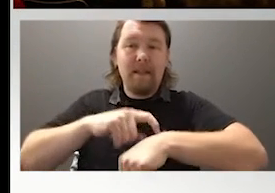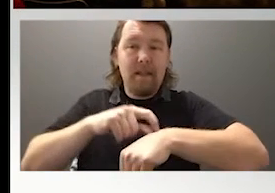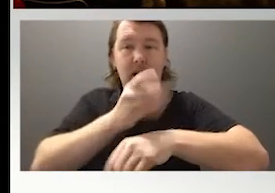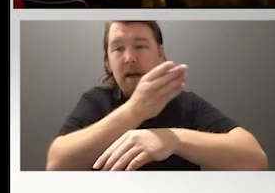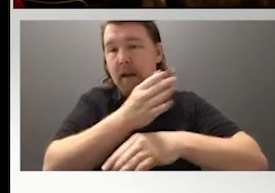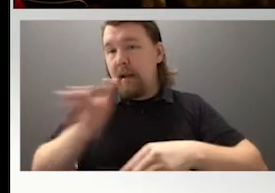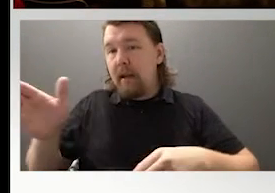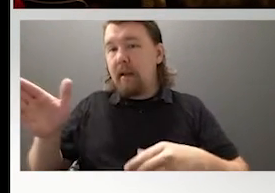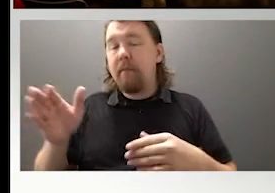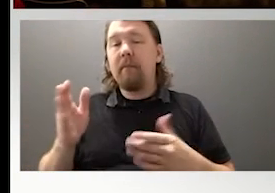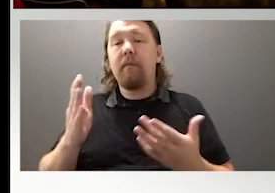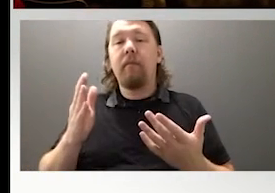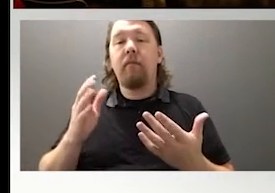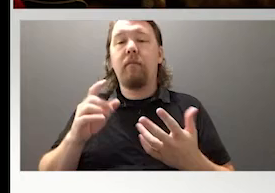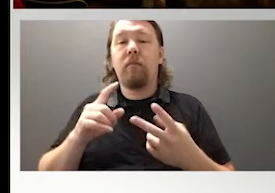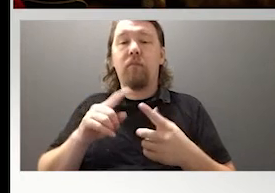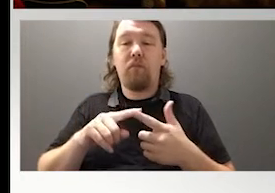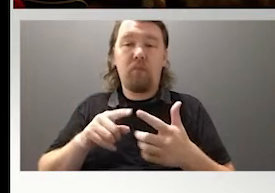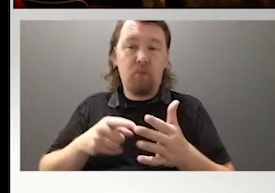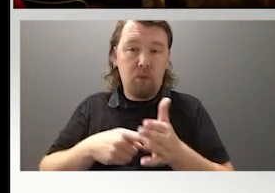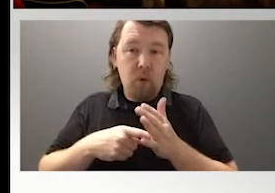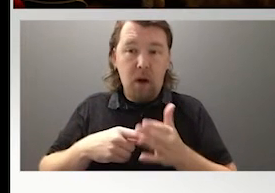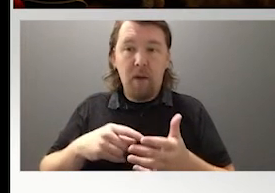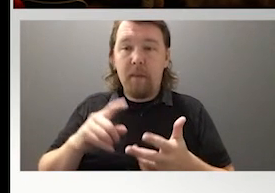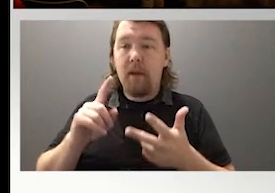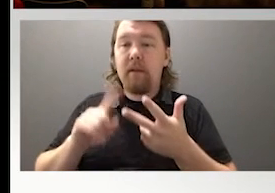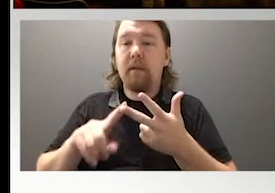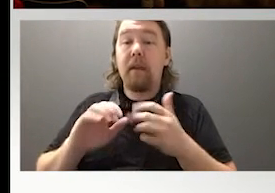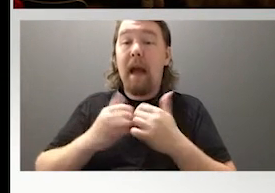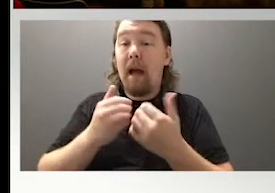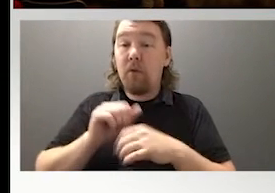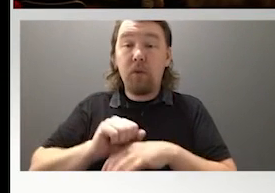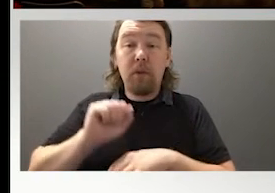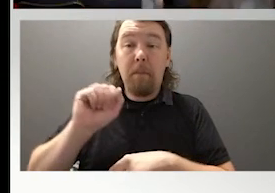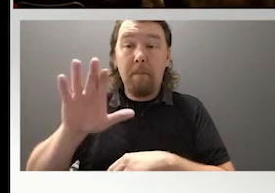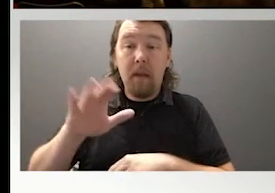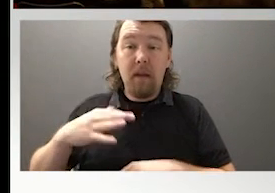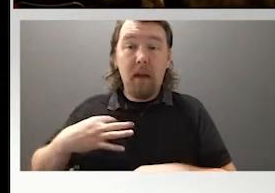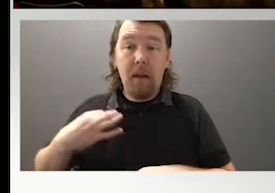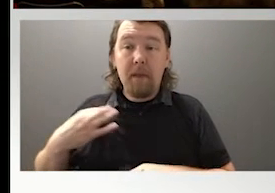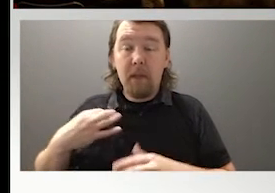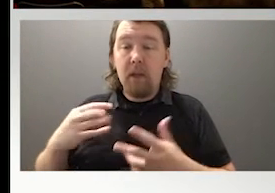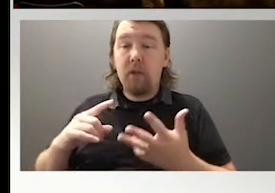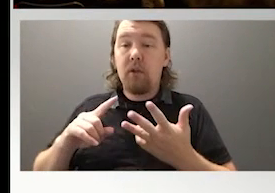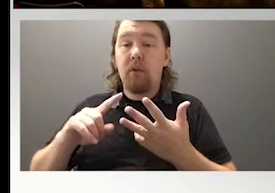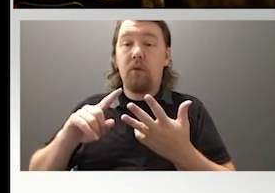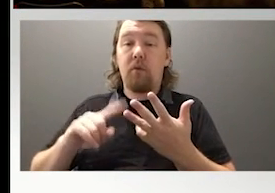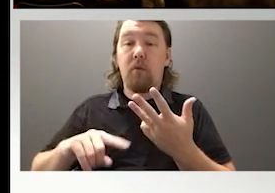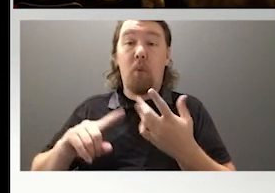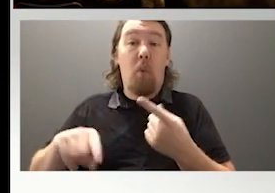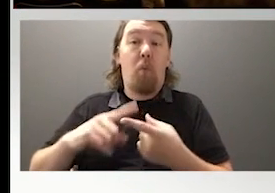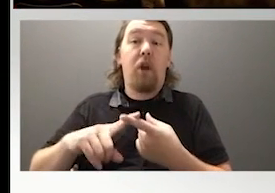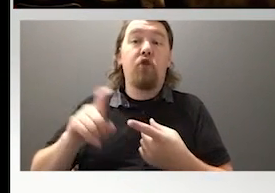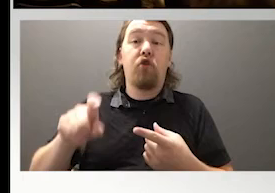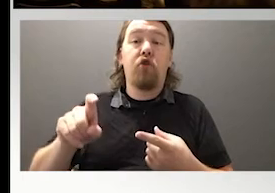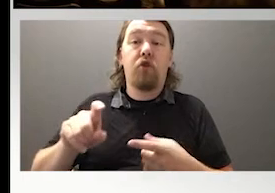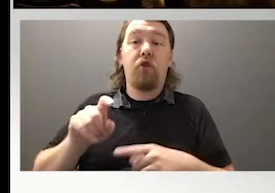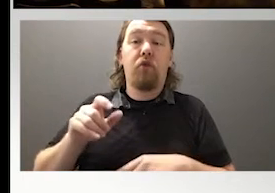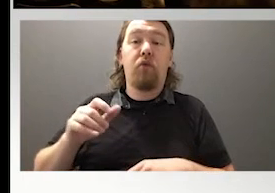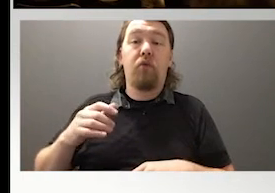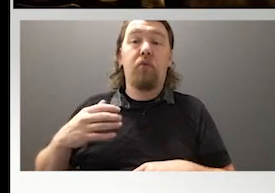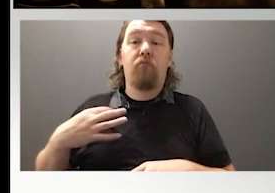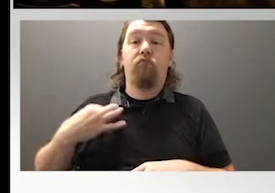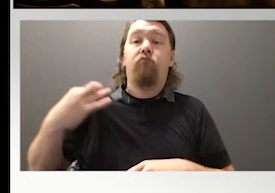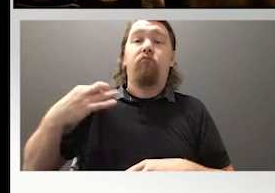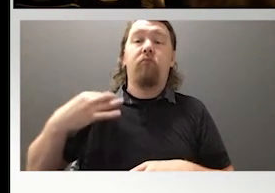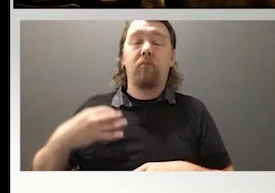time frames and the requirements and how to submit an application and when you should submit an application.